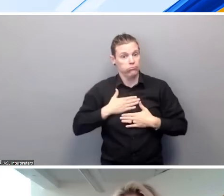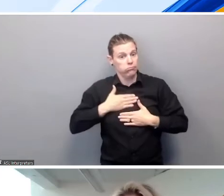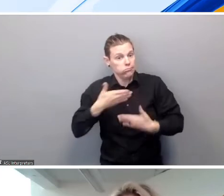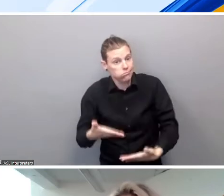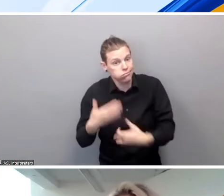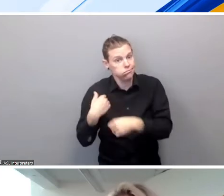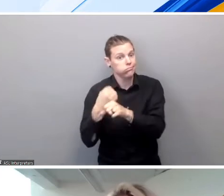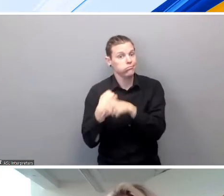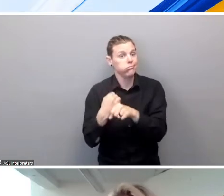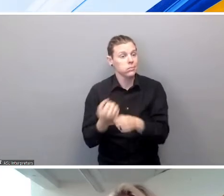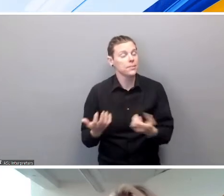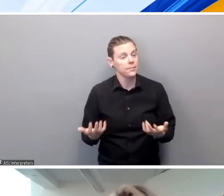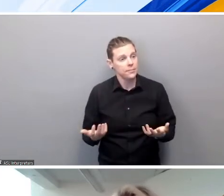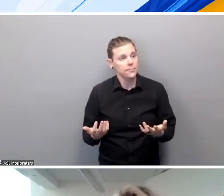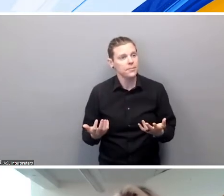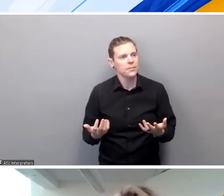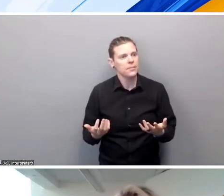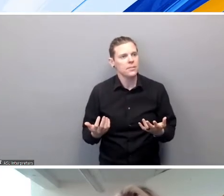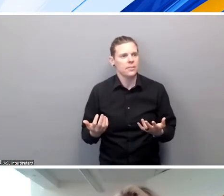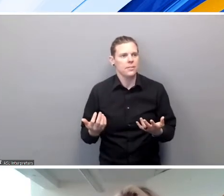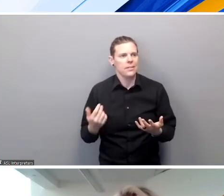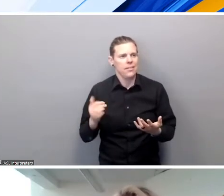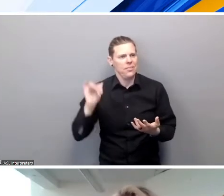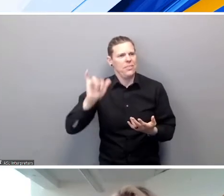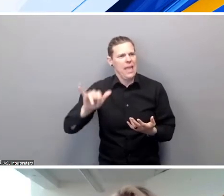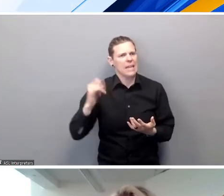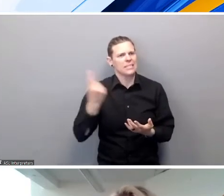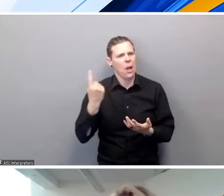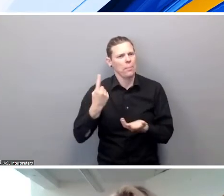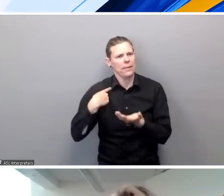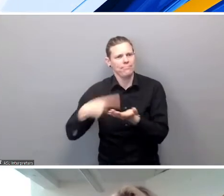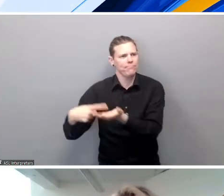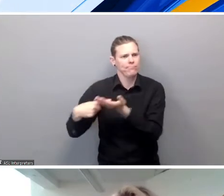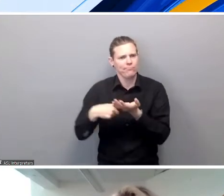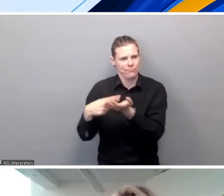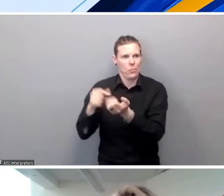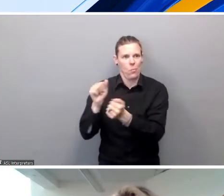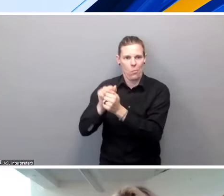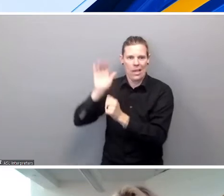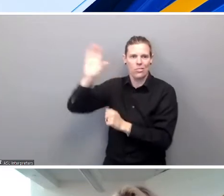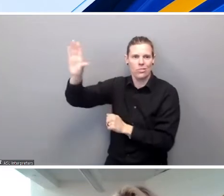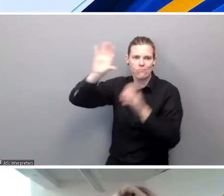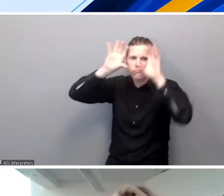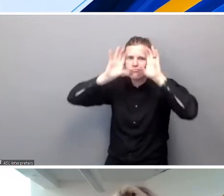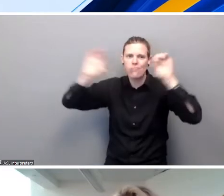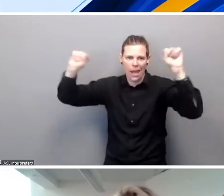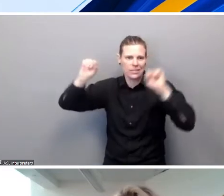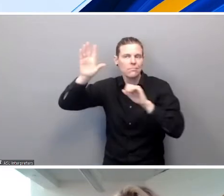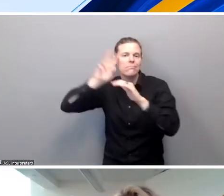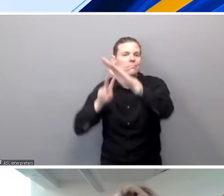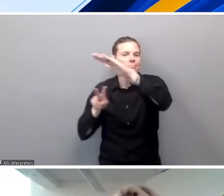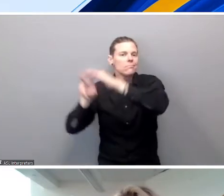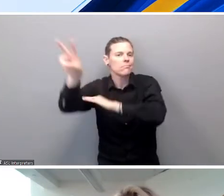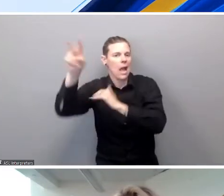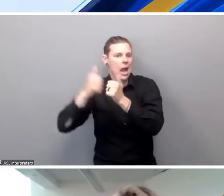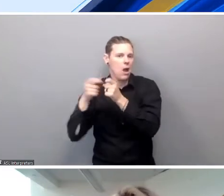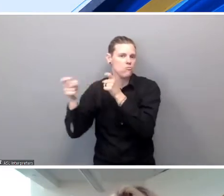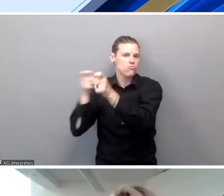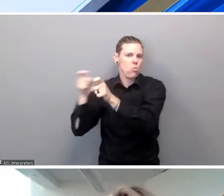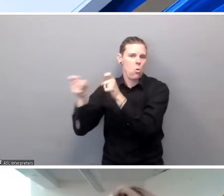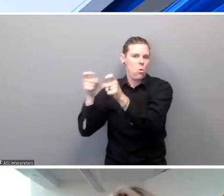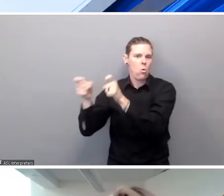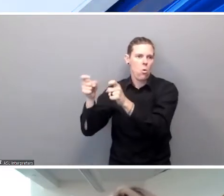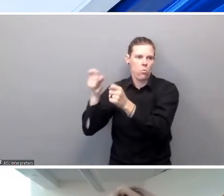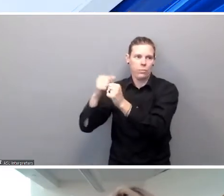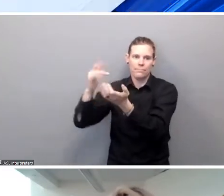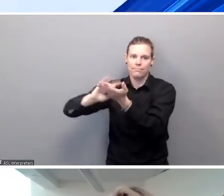debated within the Biden administration. And, we work very well with them, have very open lines of communication. I